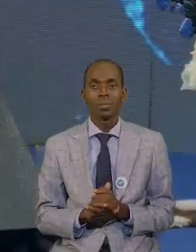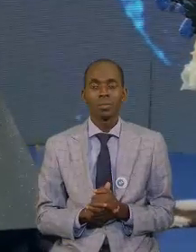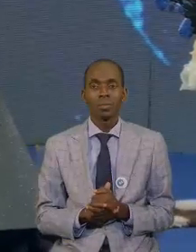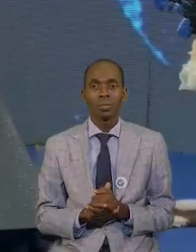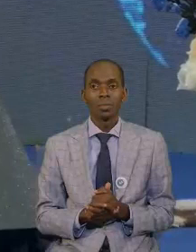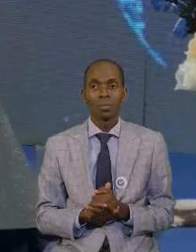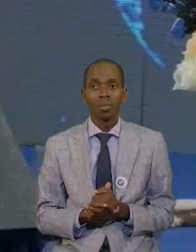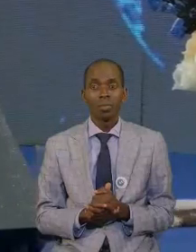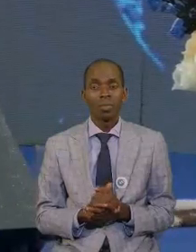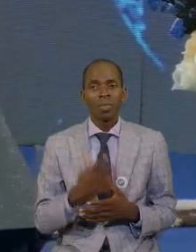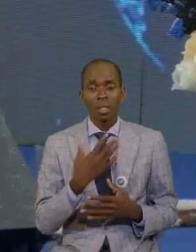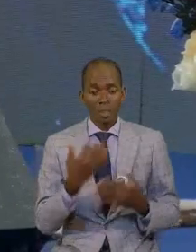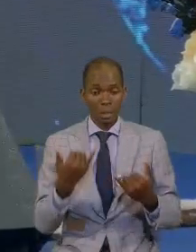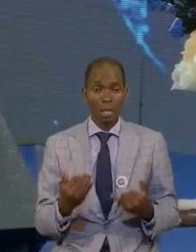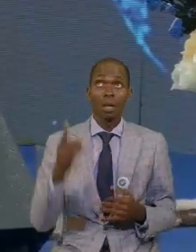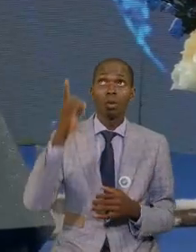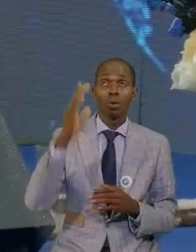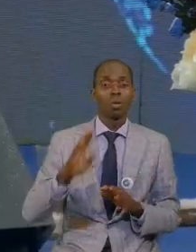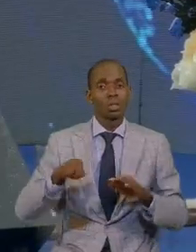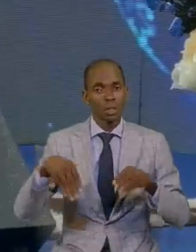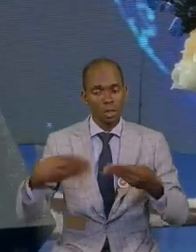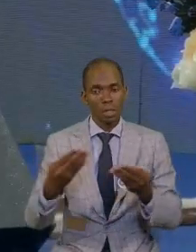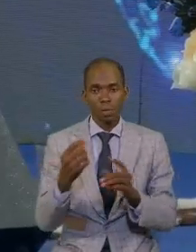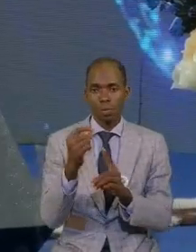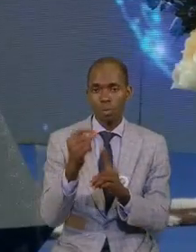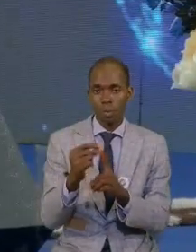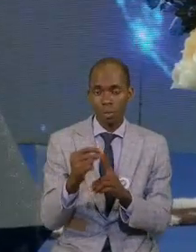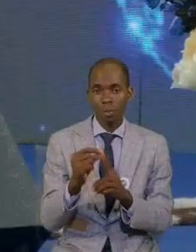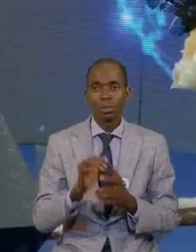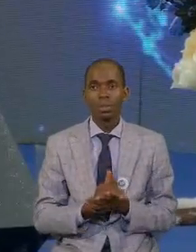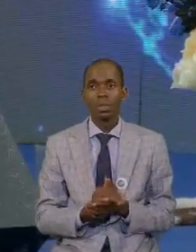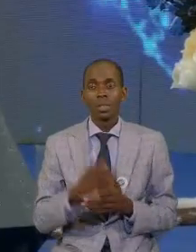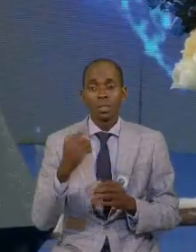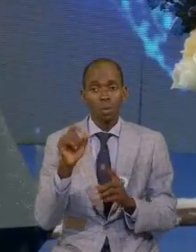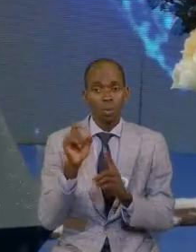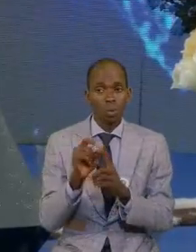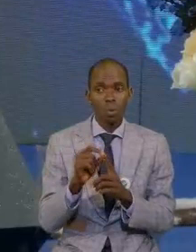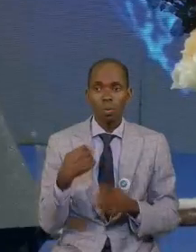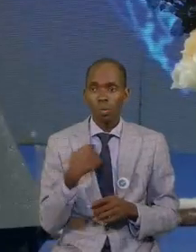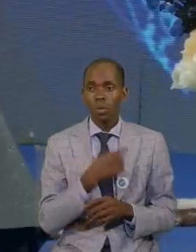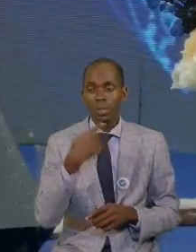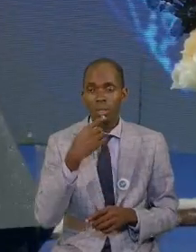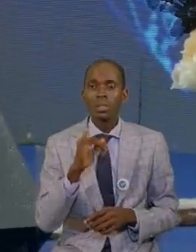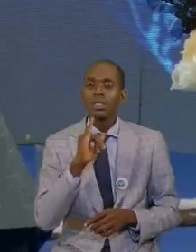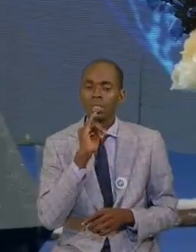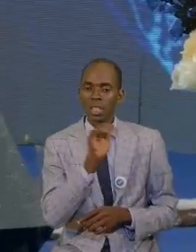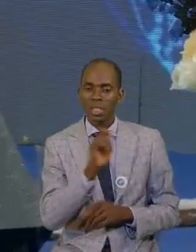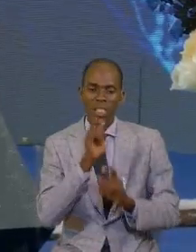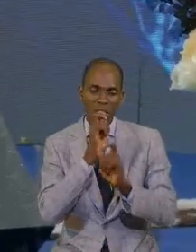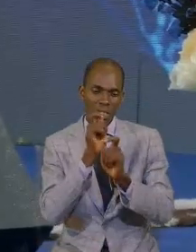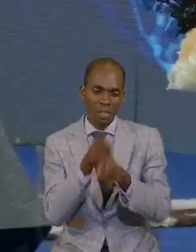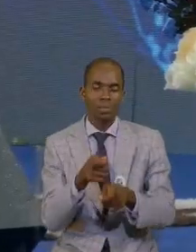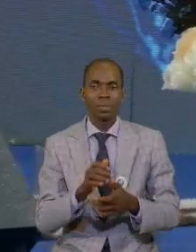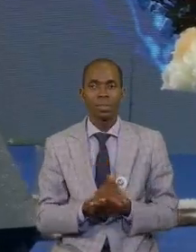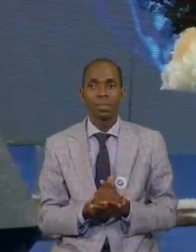Now God gave words. The word we speak is a gift. He